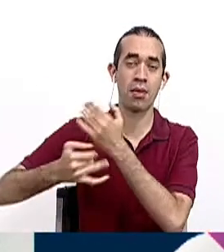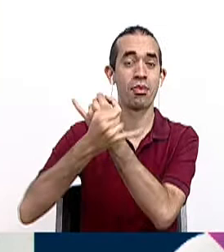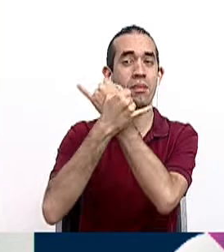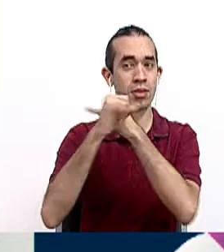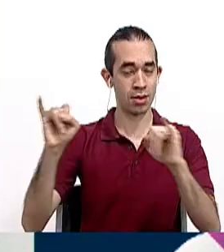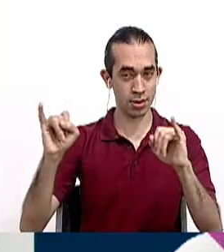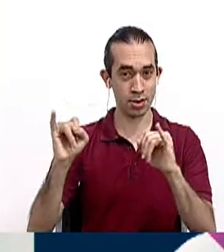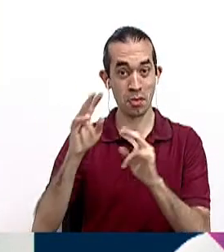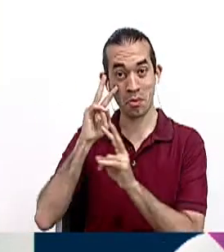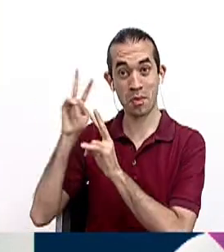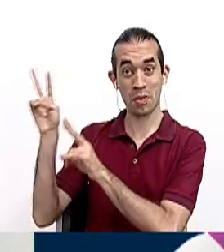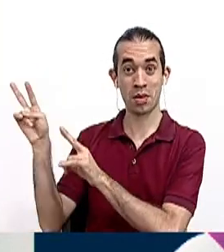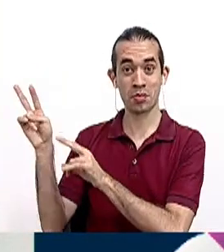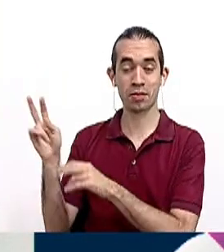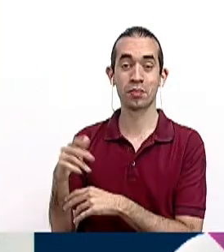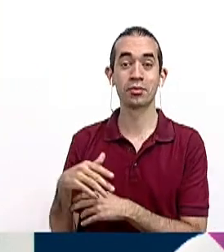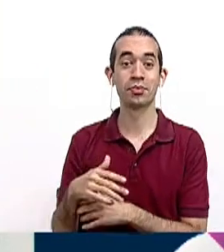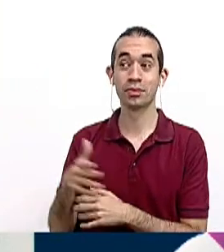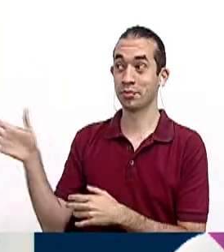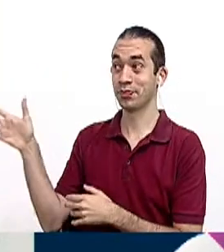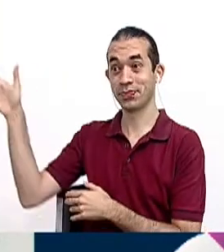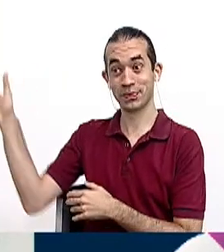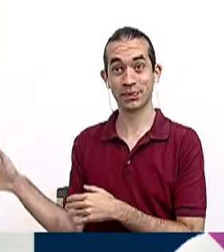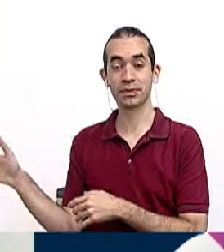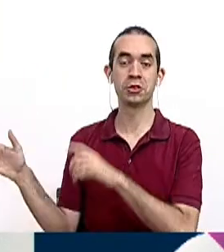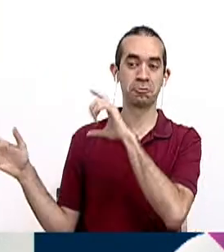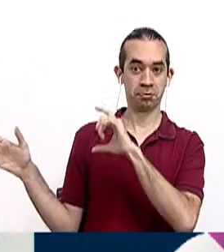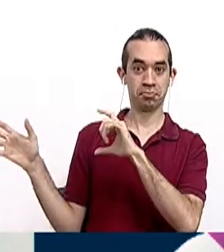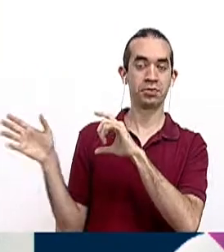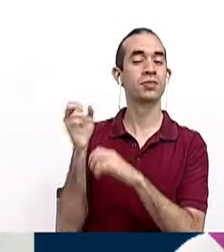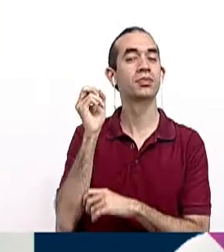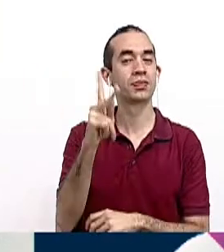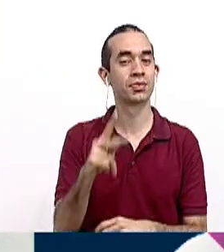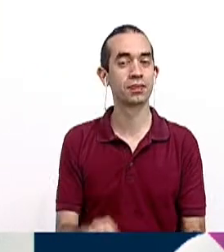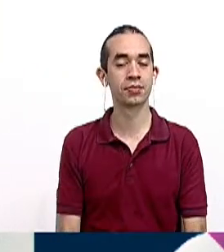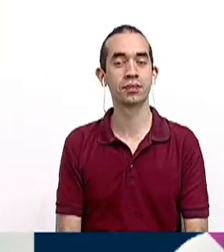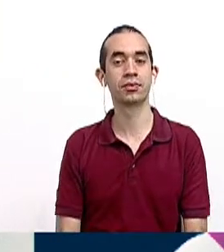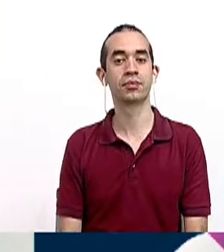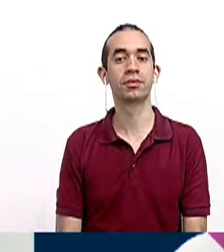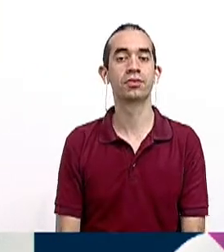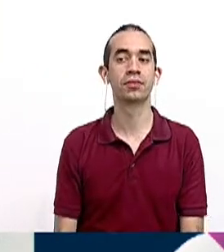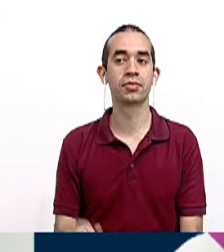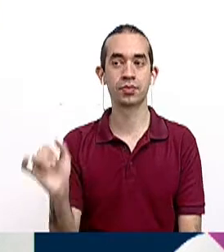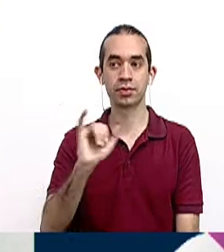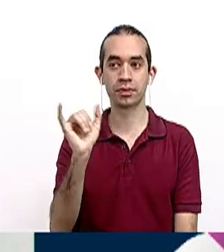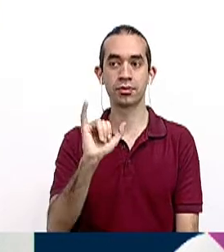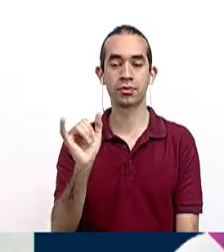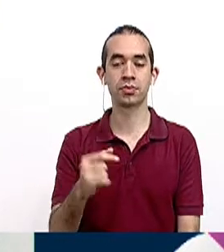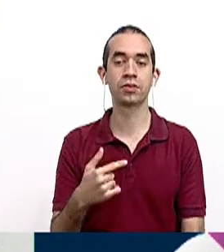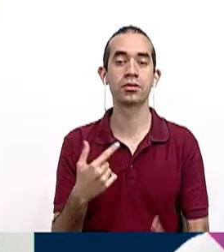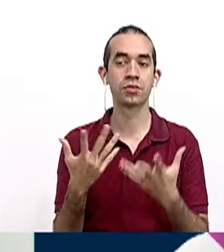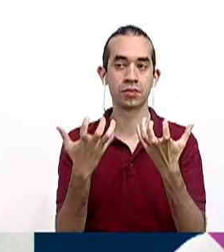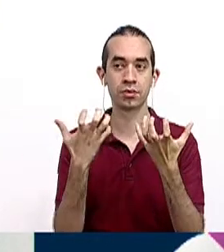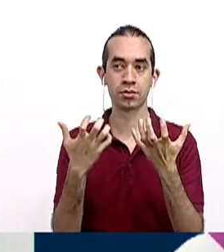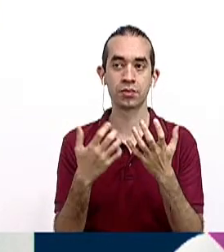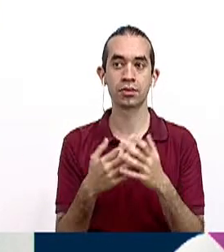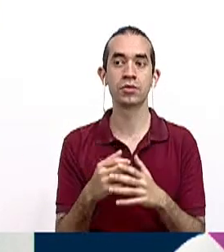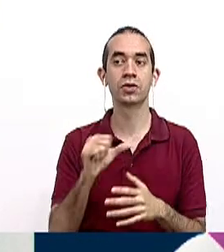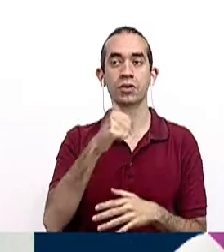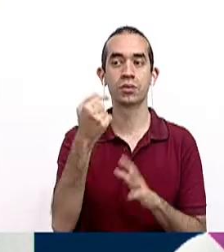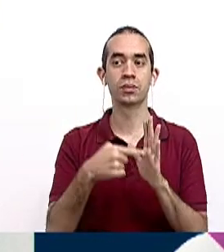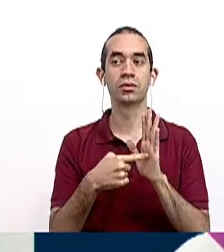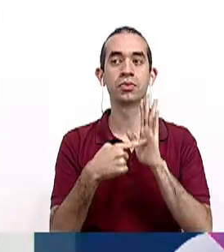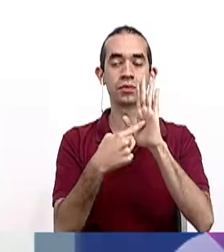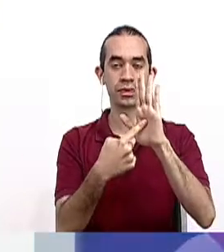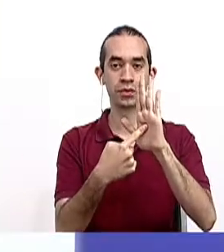independence, okay? You see that they tell us stories, all right? So also, I want to show you another one